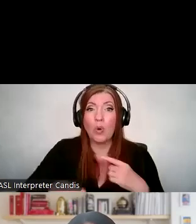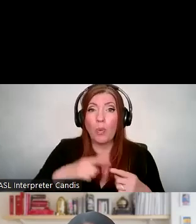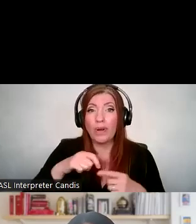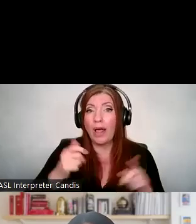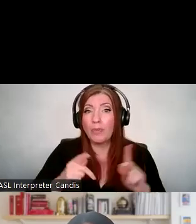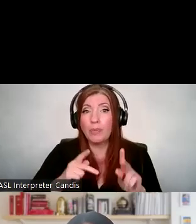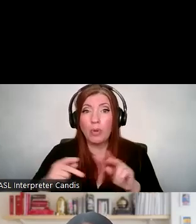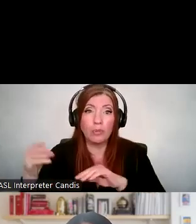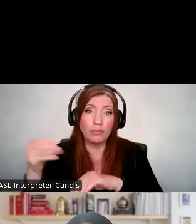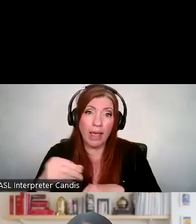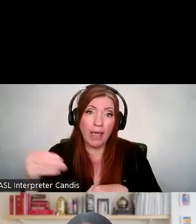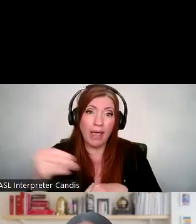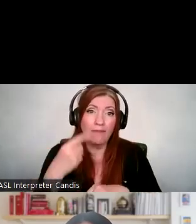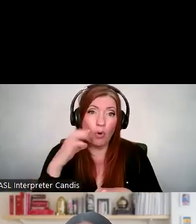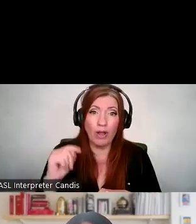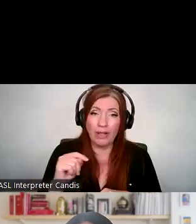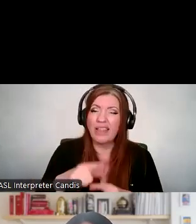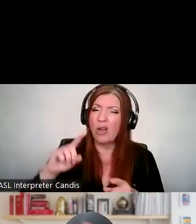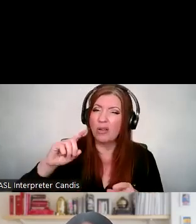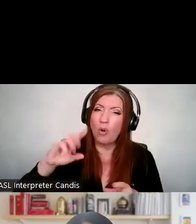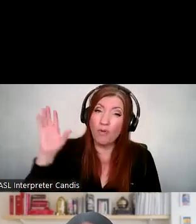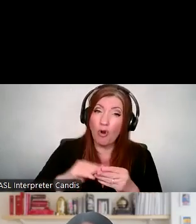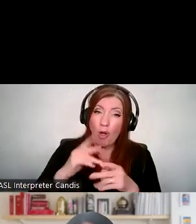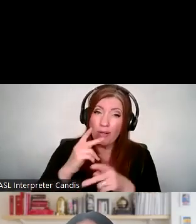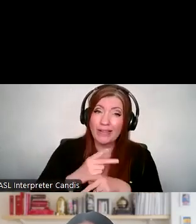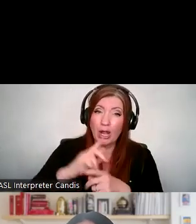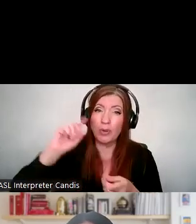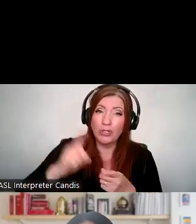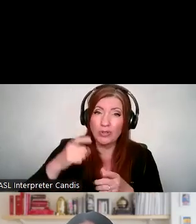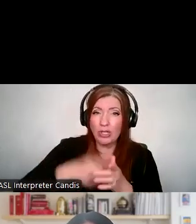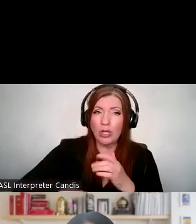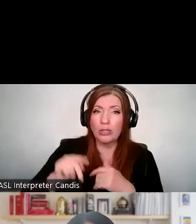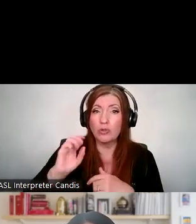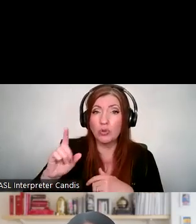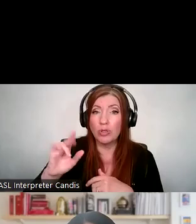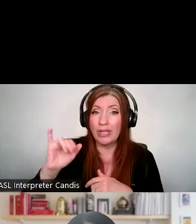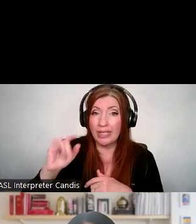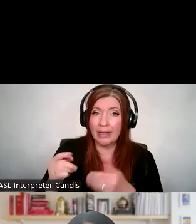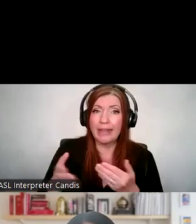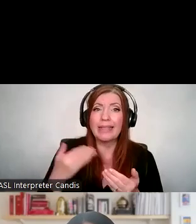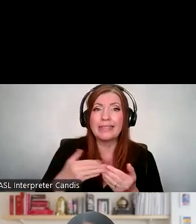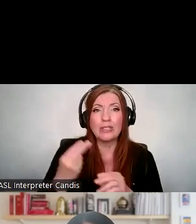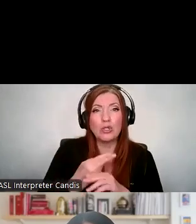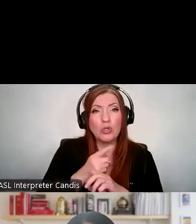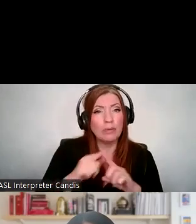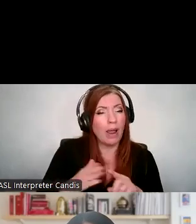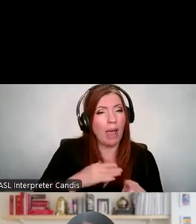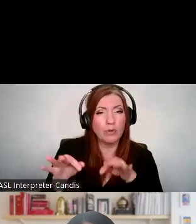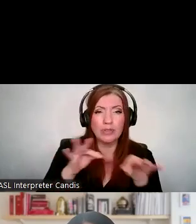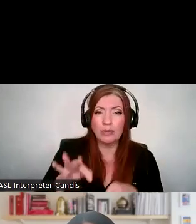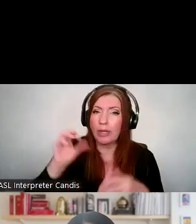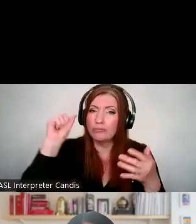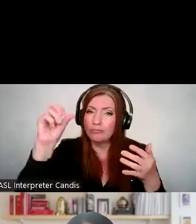really does lower the overall cost of care. So the toolkit's really easy to use, but happy to walk anybody through it or provide guidance or join any